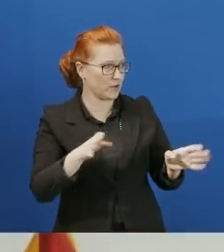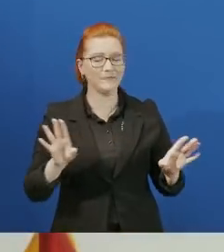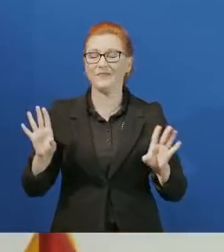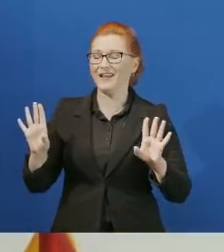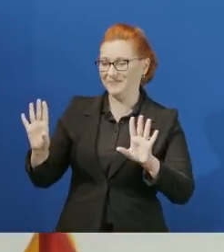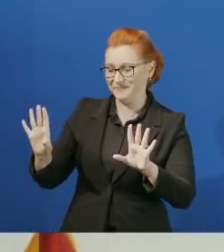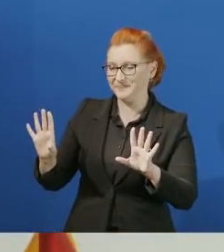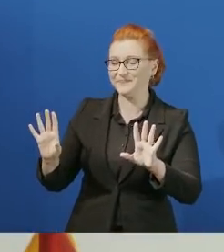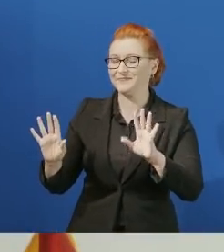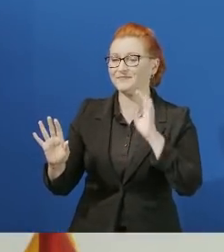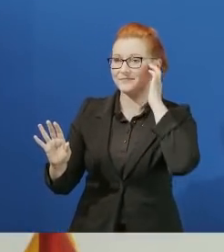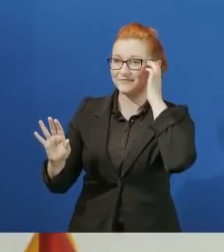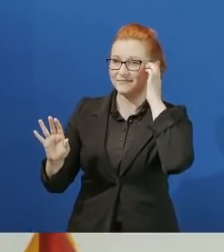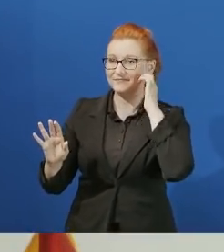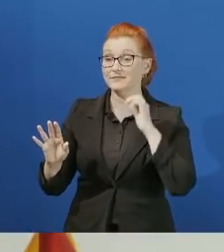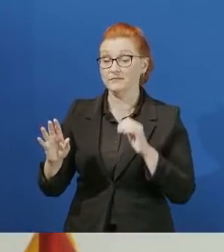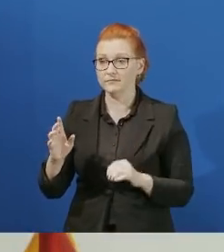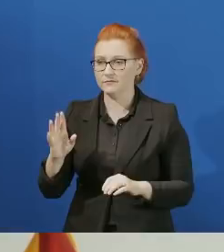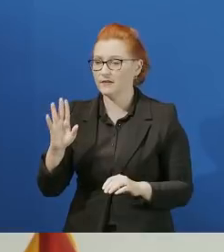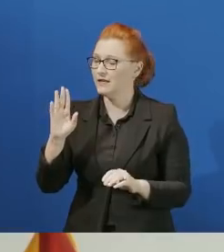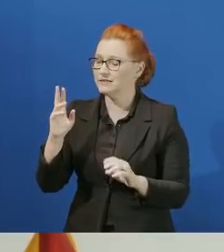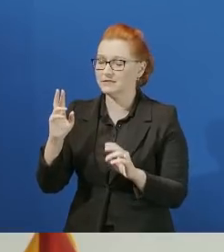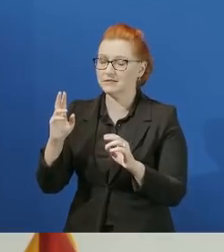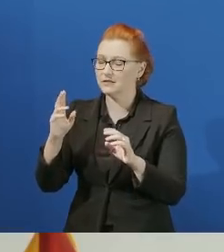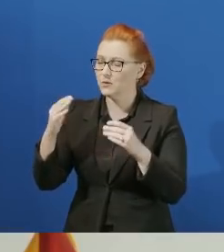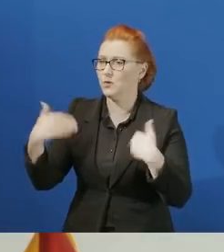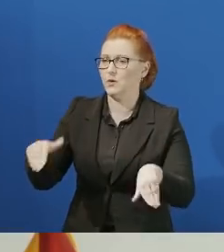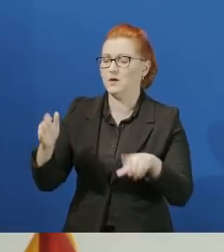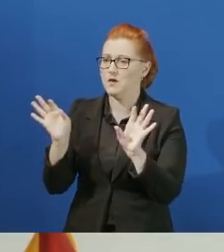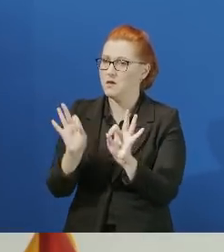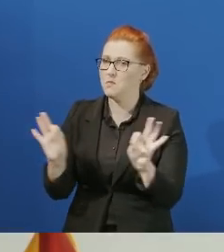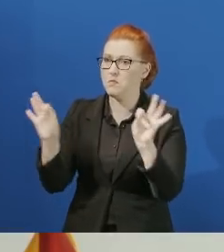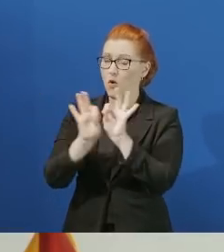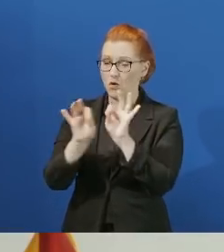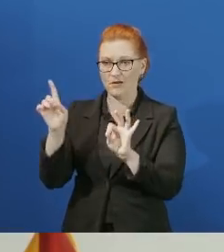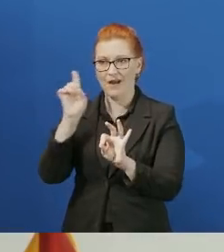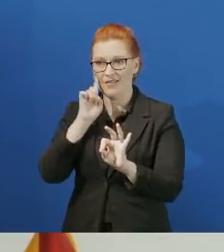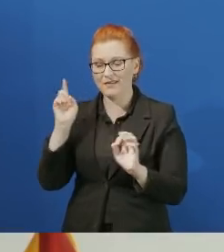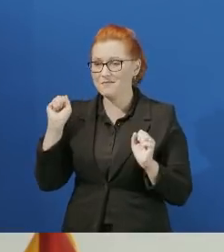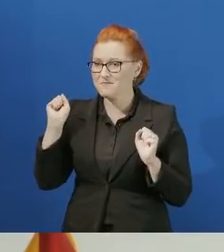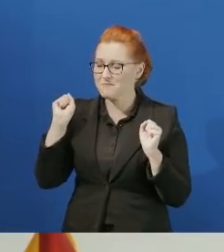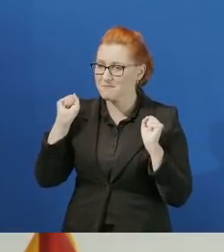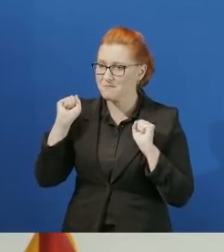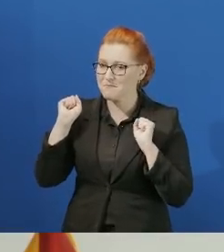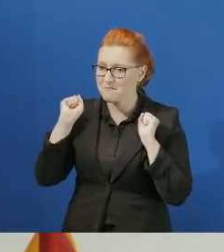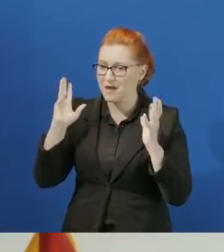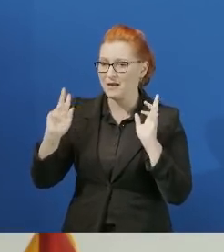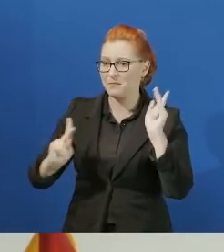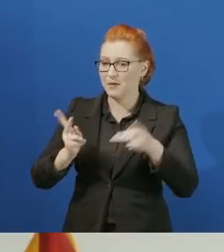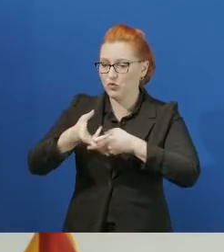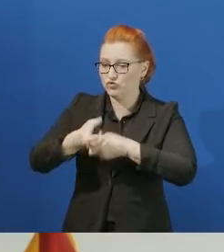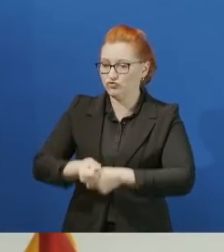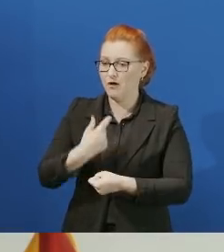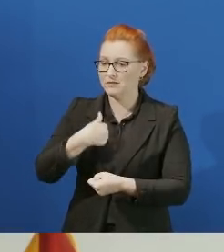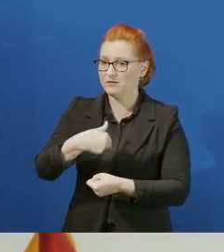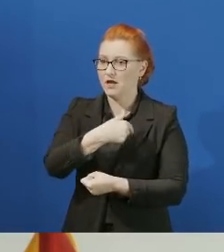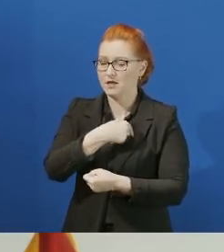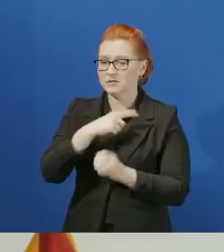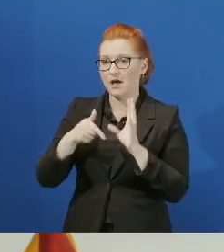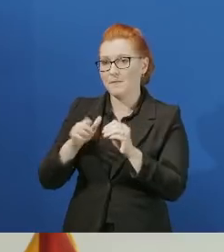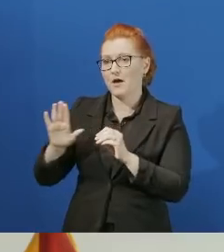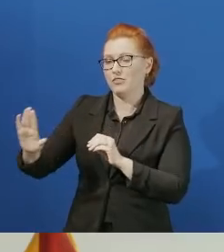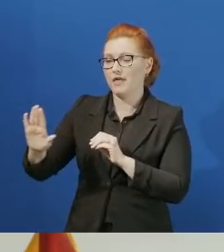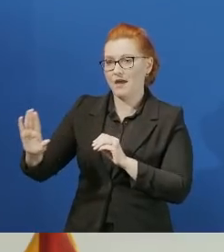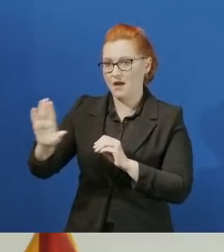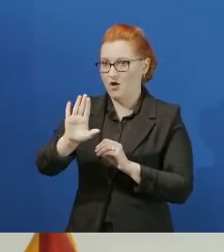This is something that is very important. I think people put a lot of trust in us with their communicable disease information, and it is state law.